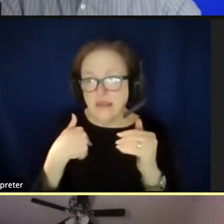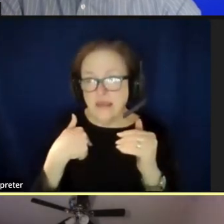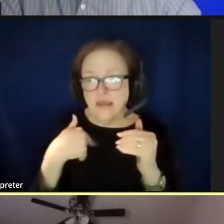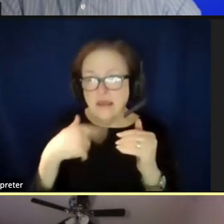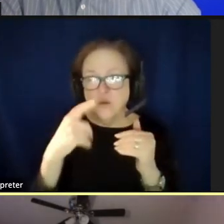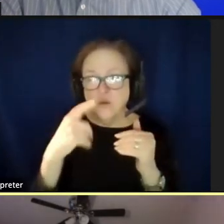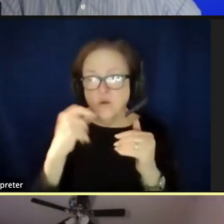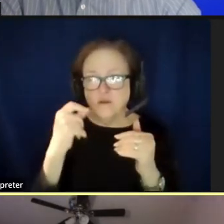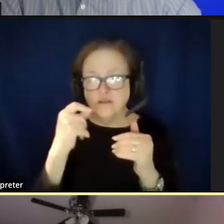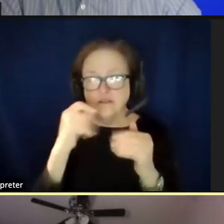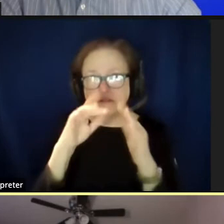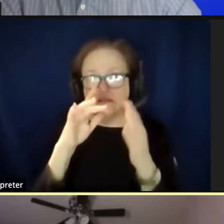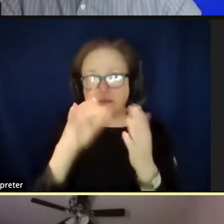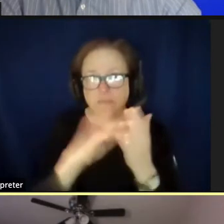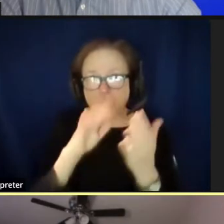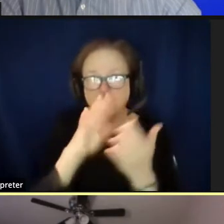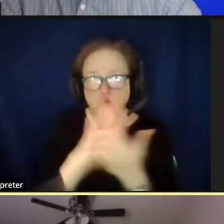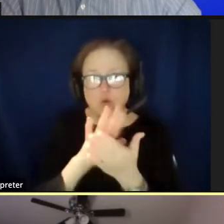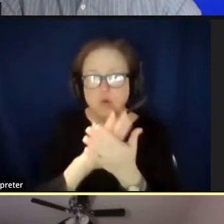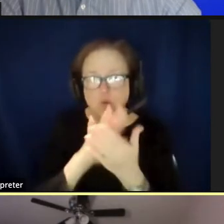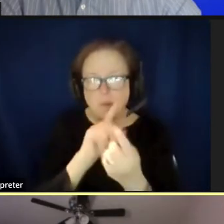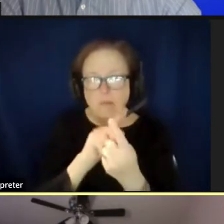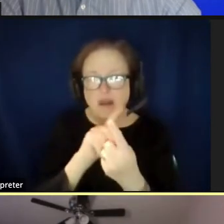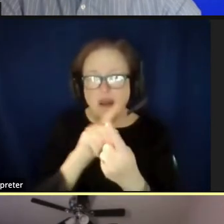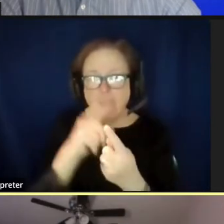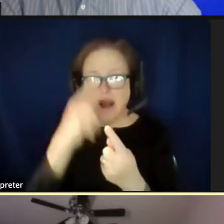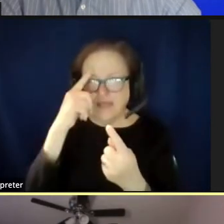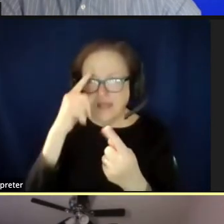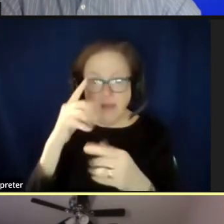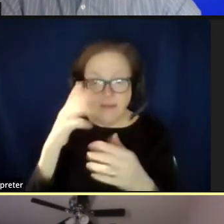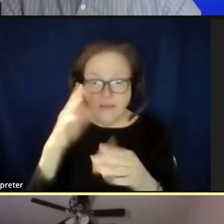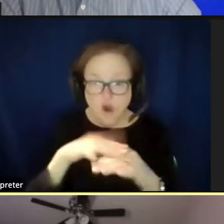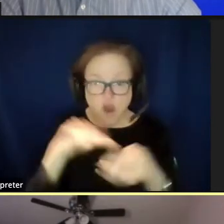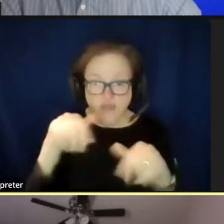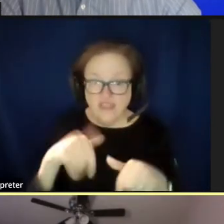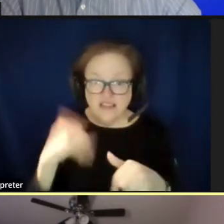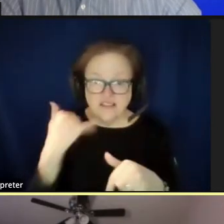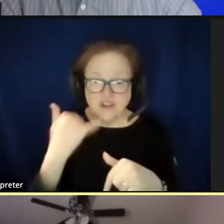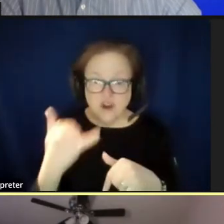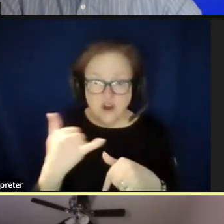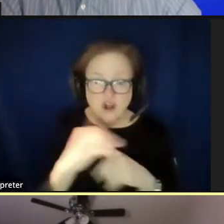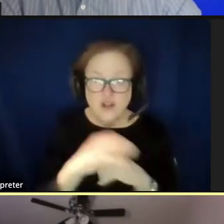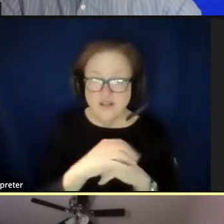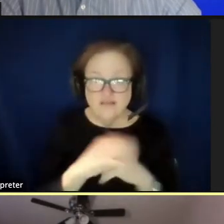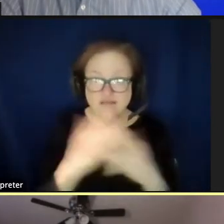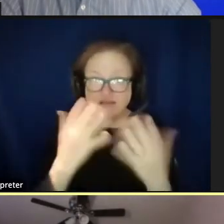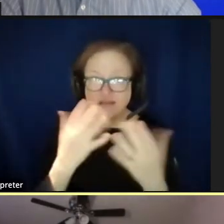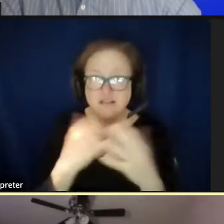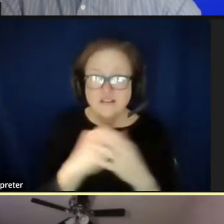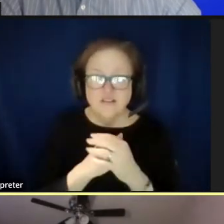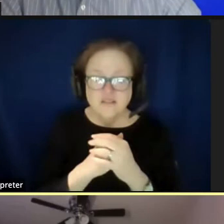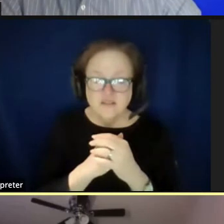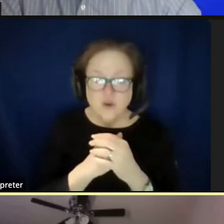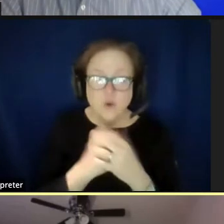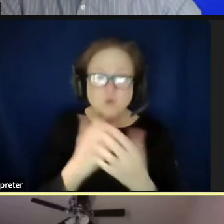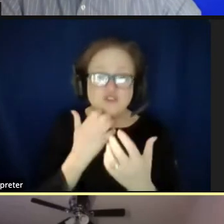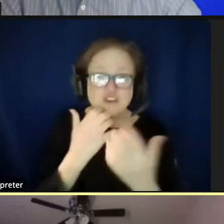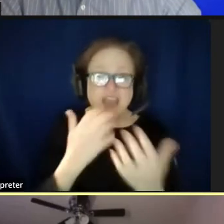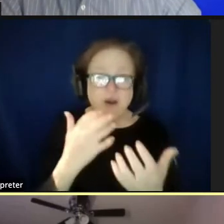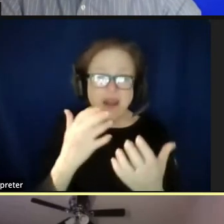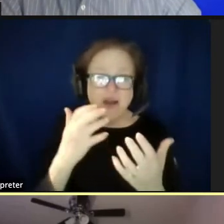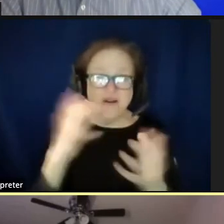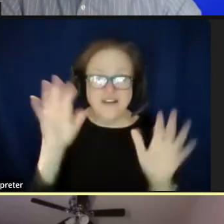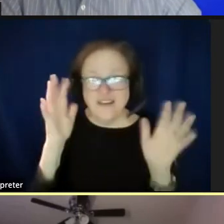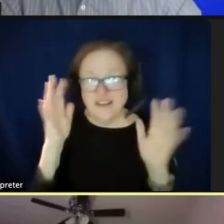that was middle school. And I believe she's on this call. And so shout out to her and shout out to another